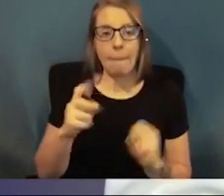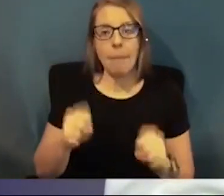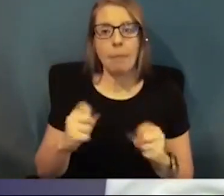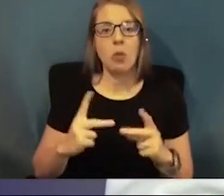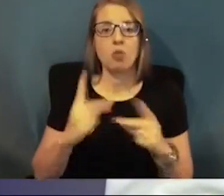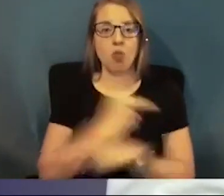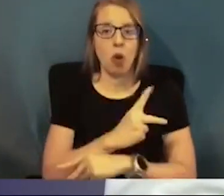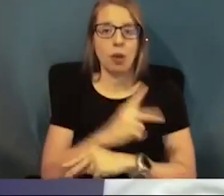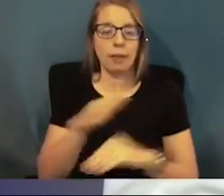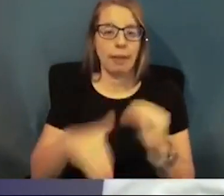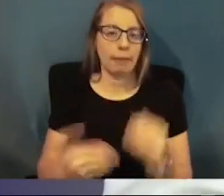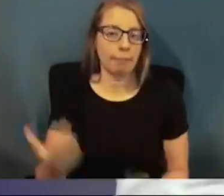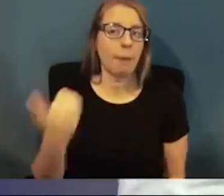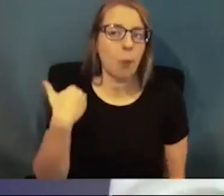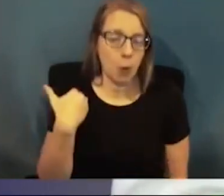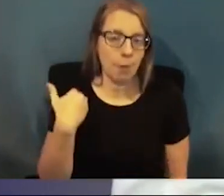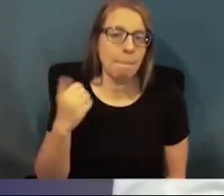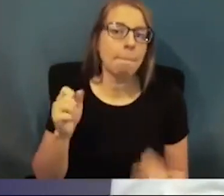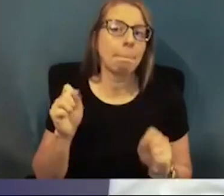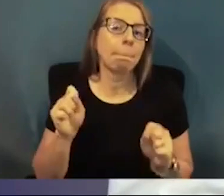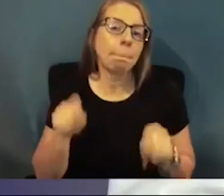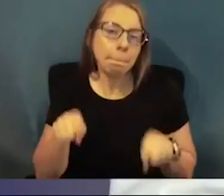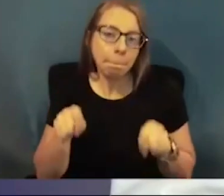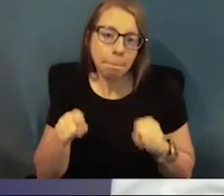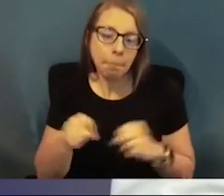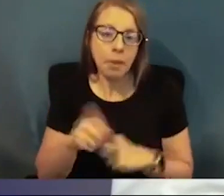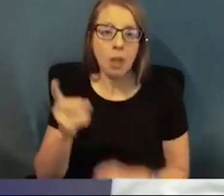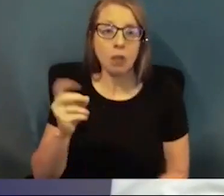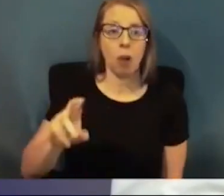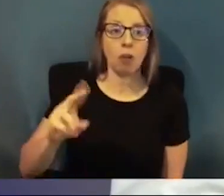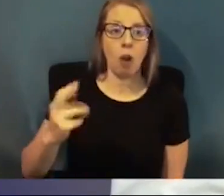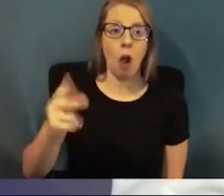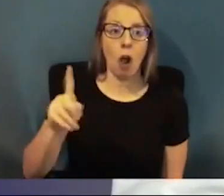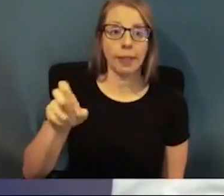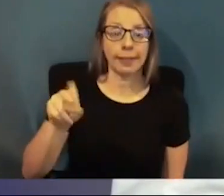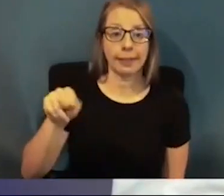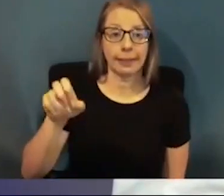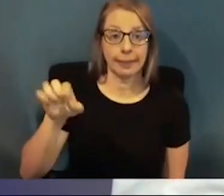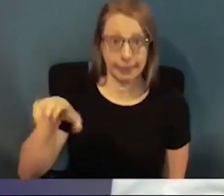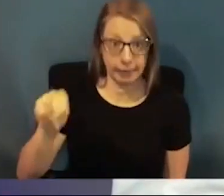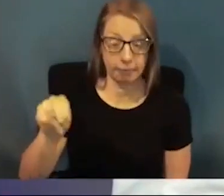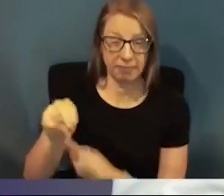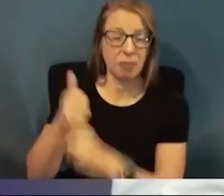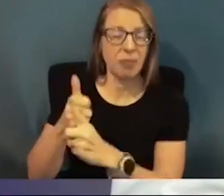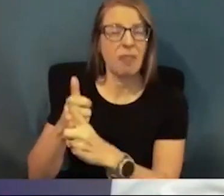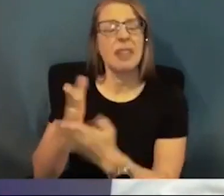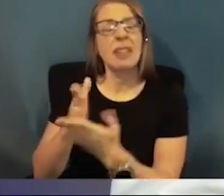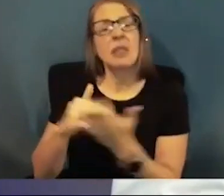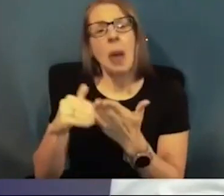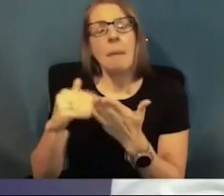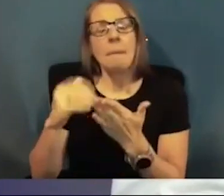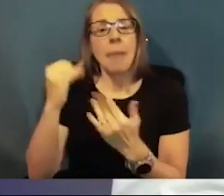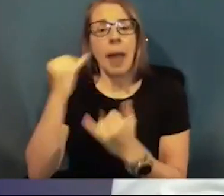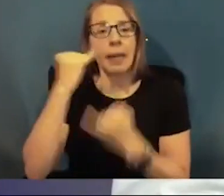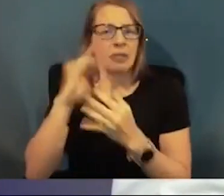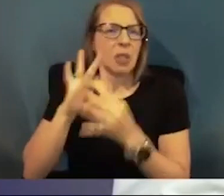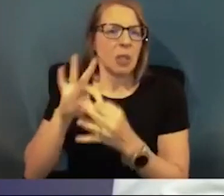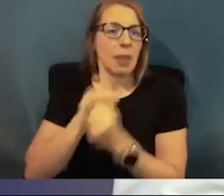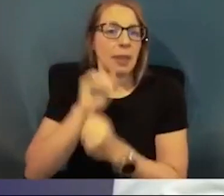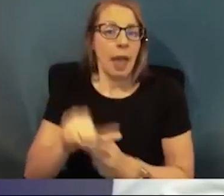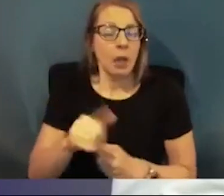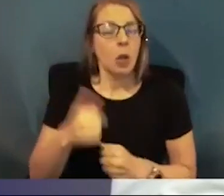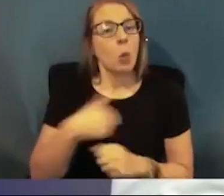was before, perhaps. Dr. Hawkinson, I'm sure, has some ideas on that. But we're